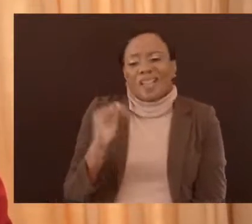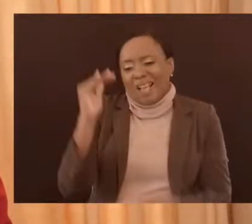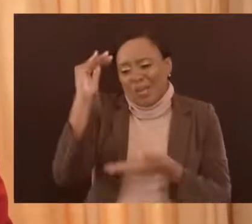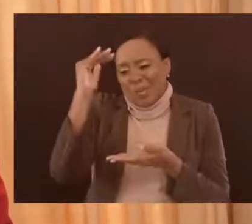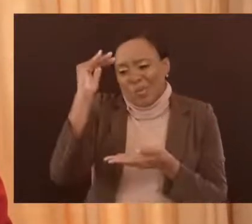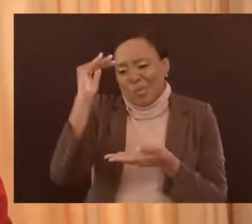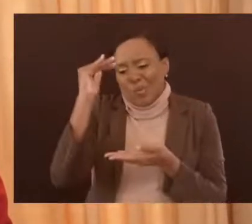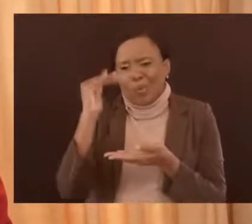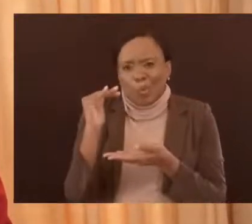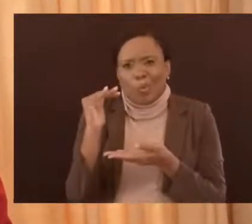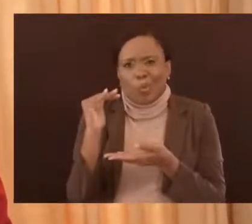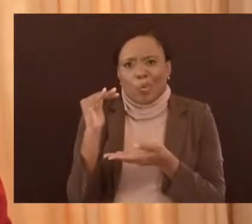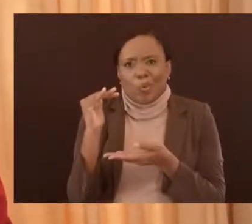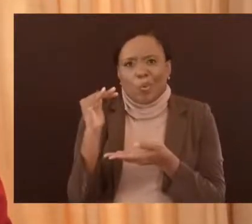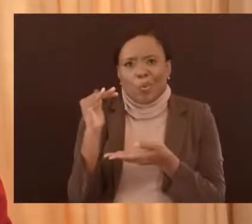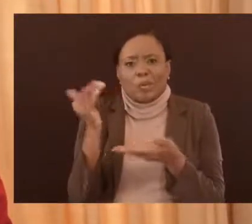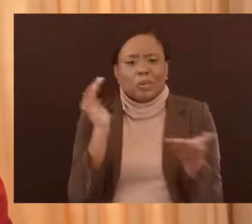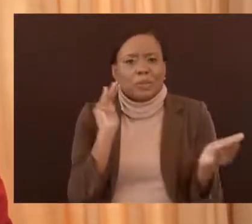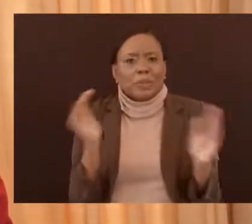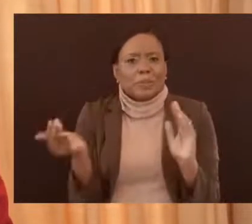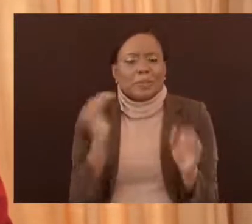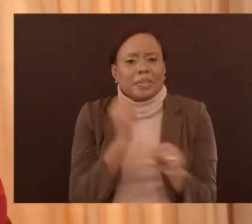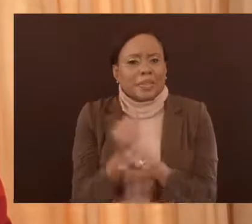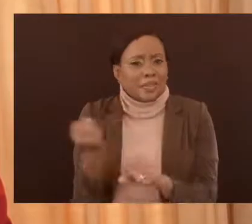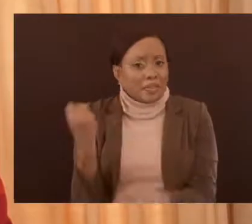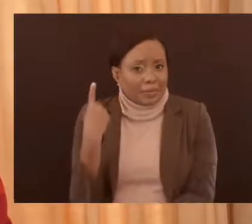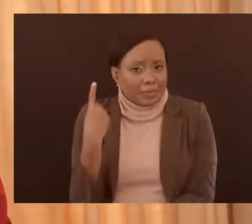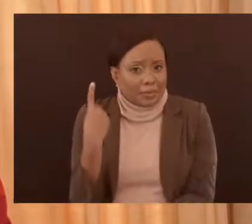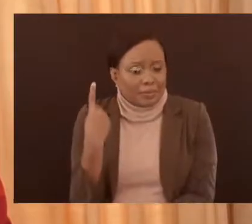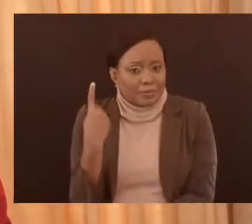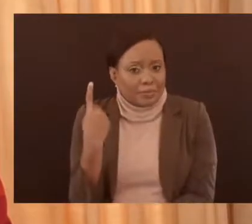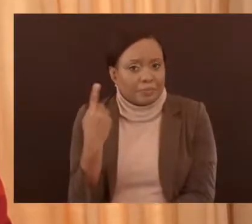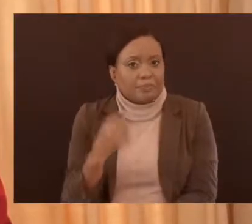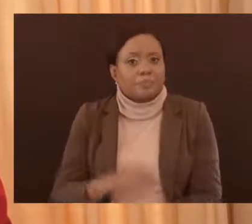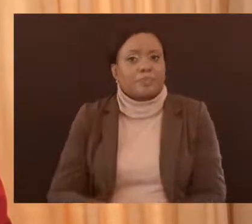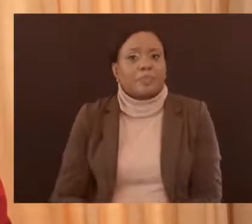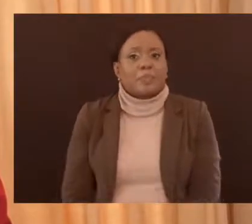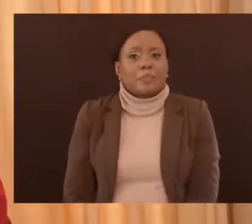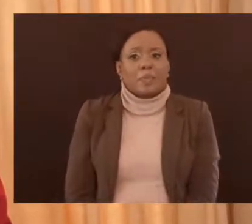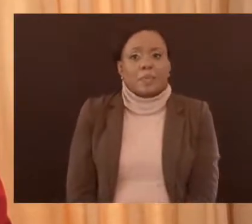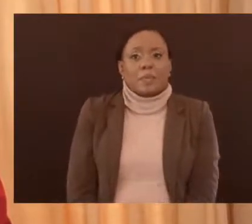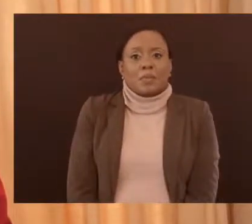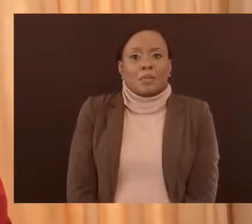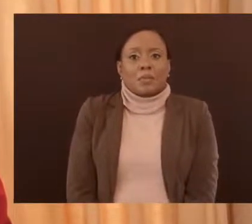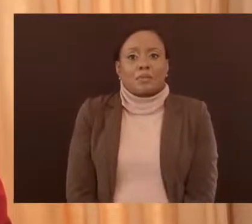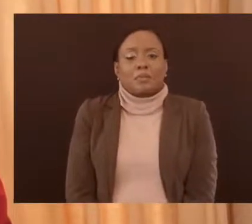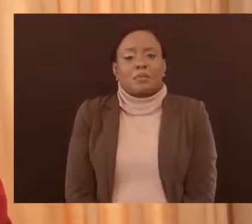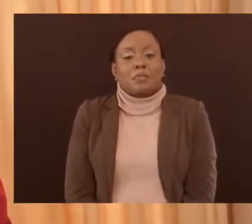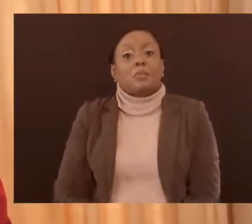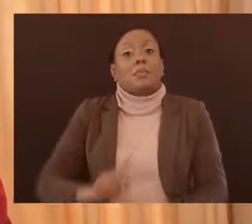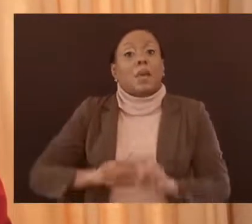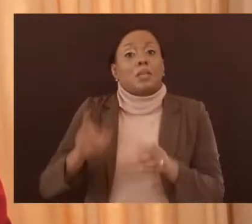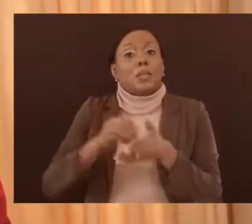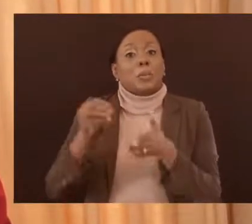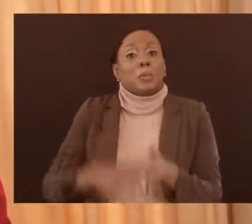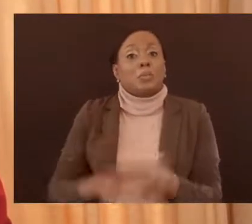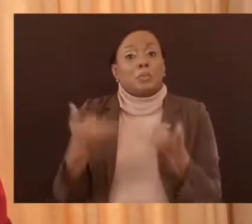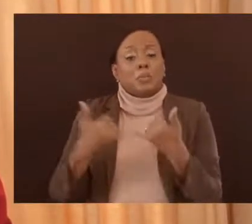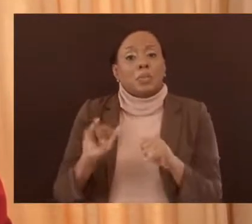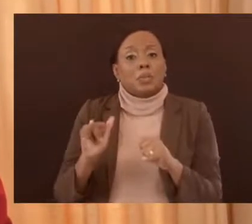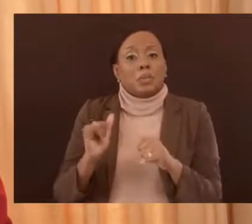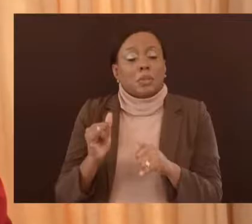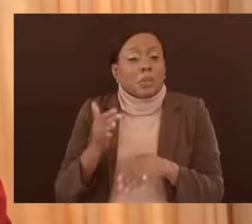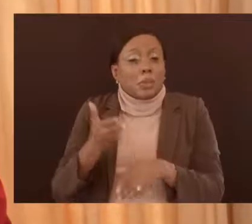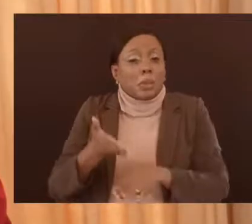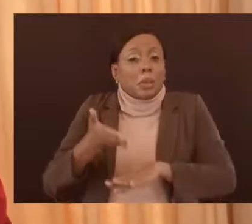decline of 2.6 from the previous year, the truth is that our students' performance actually improved significantly from the results